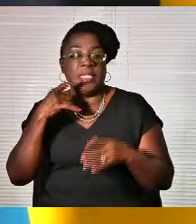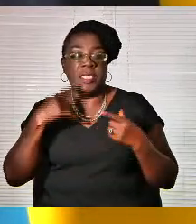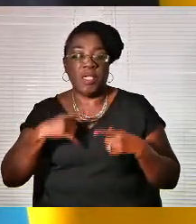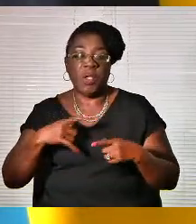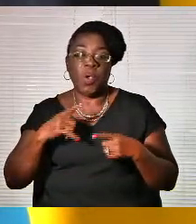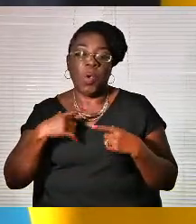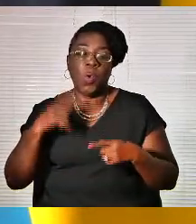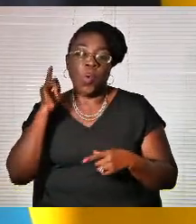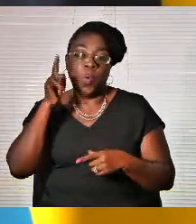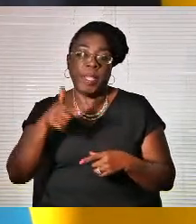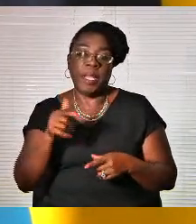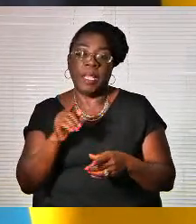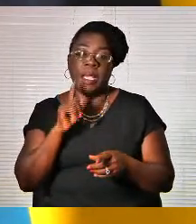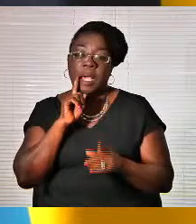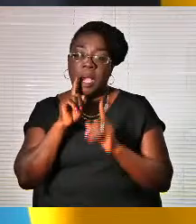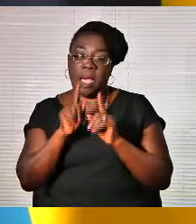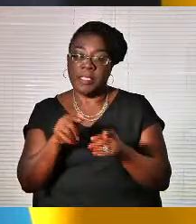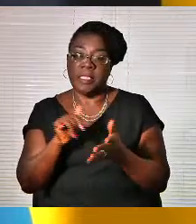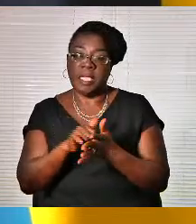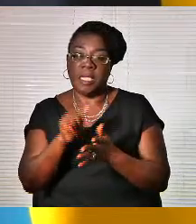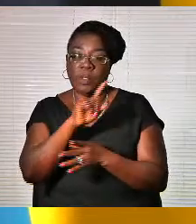question.